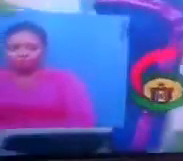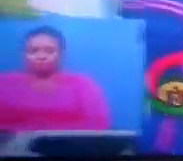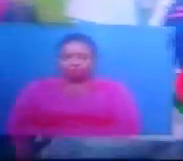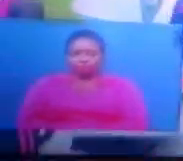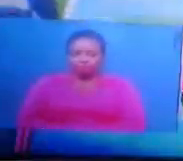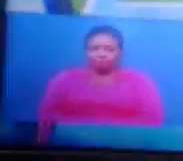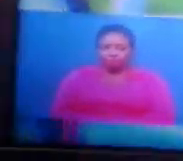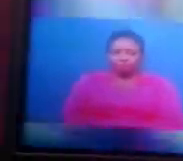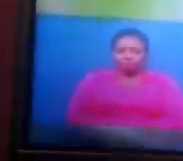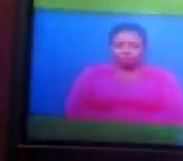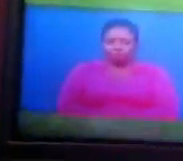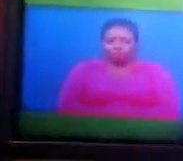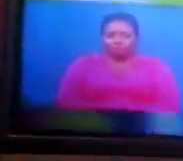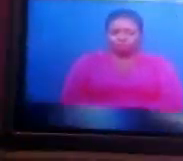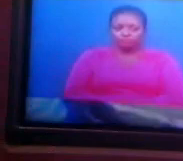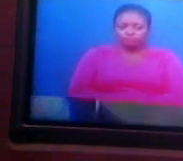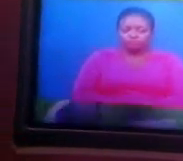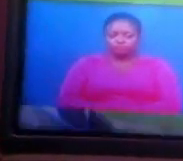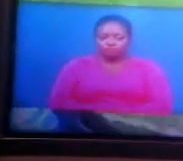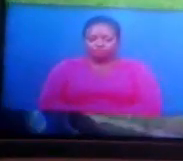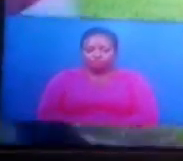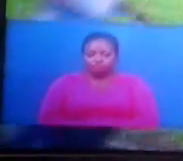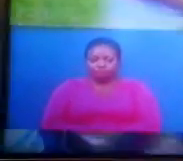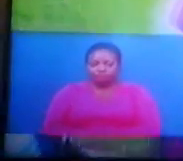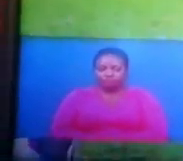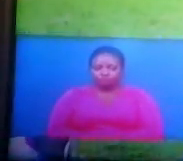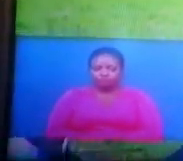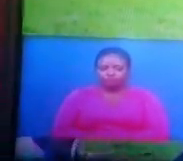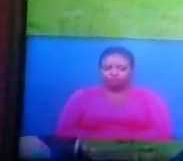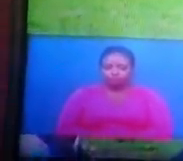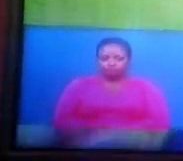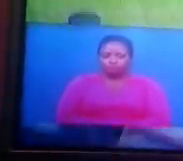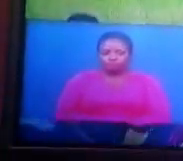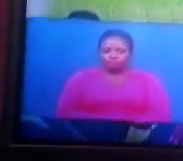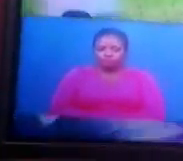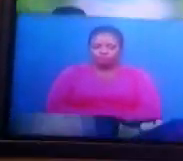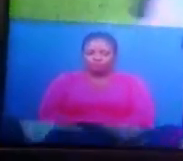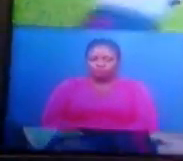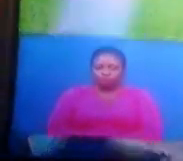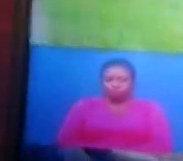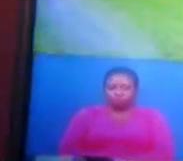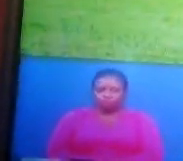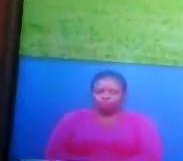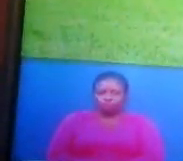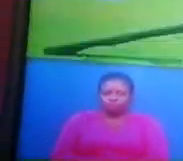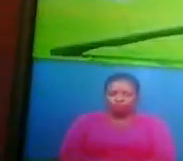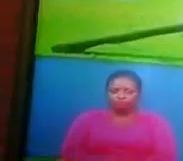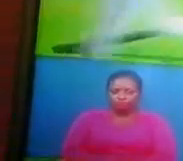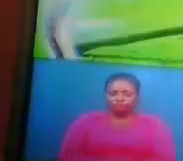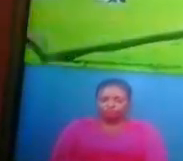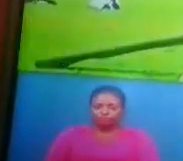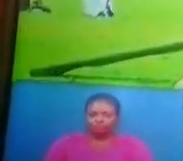Horsework. Okay, so when you said horsework, I was looking out for where the horses were. But I'm not seeing horses. I'm seeing men jump over